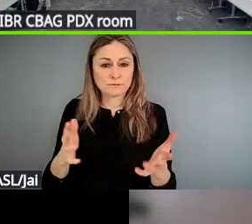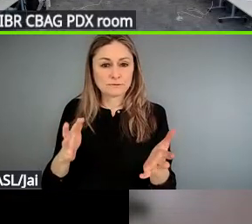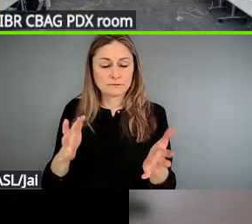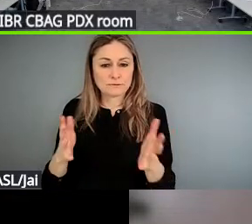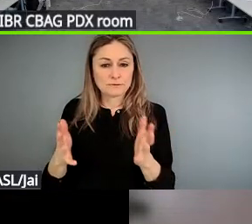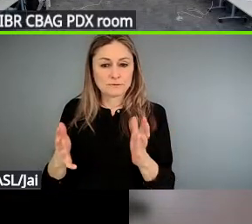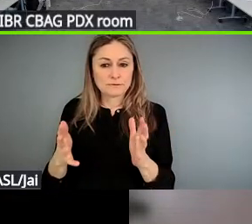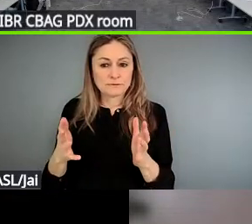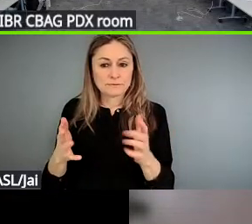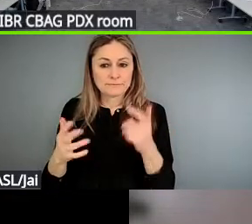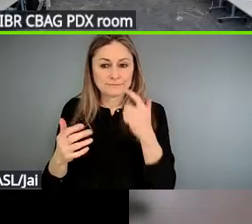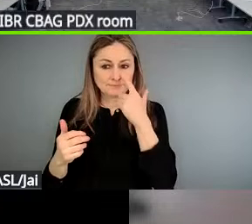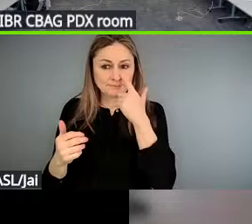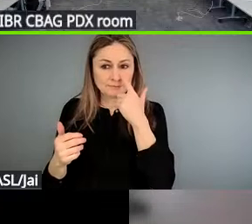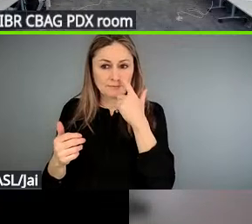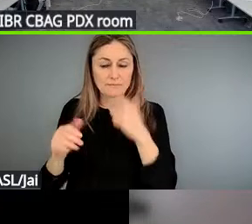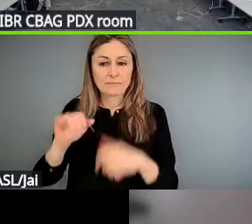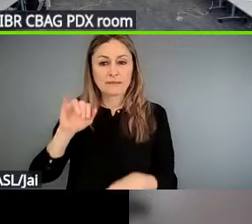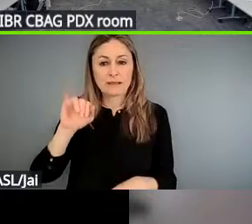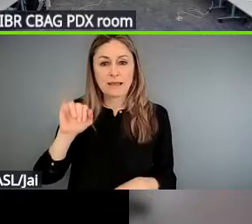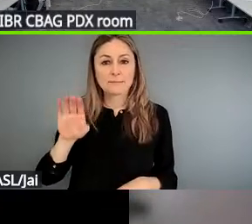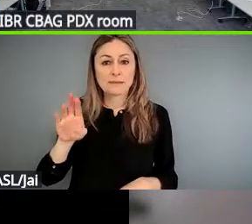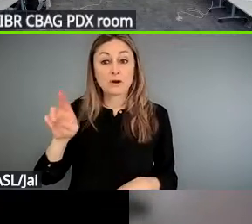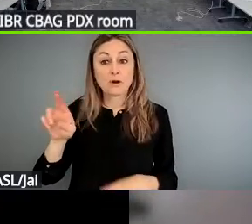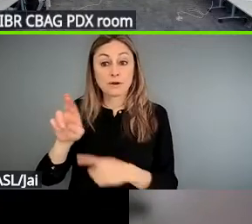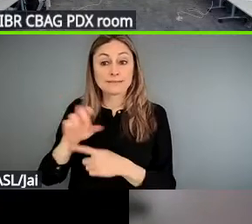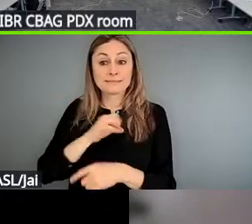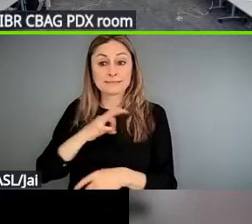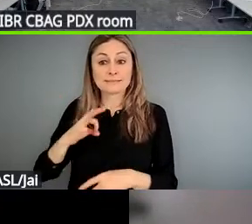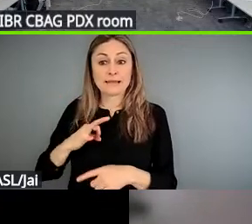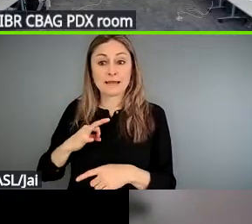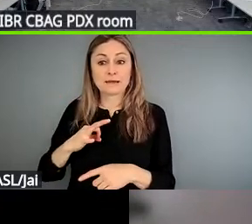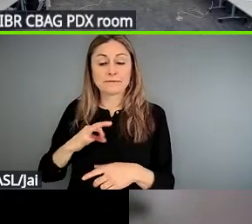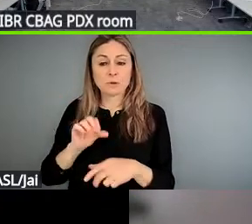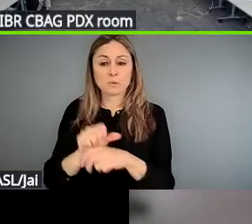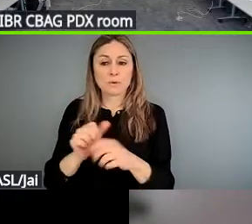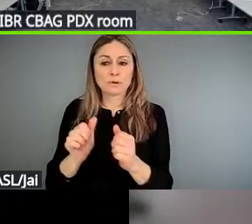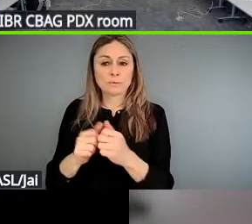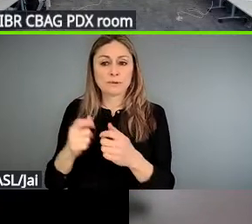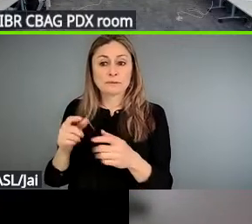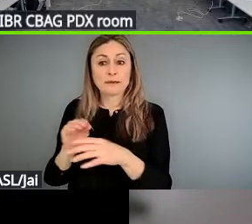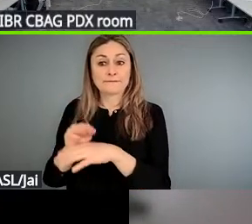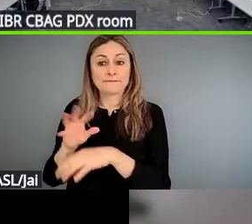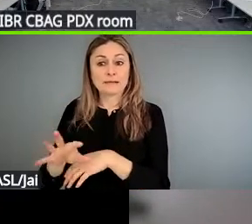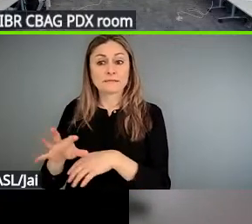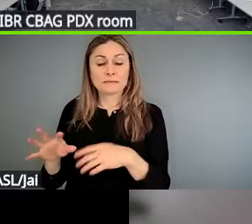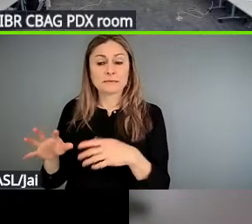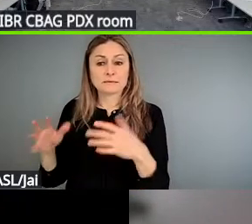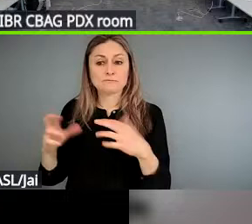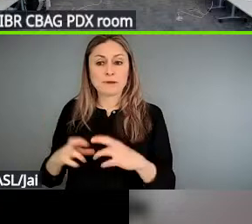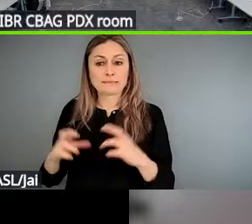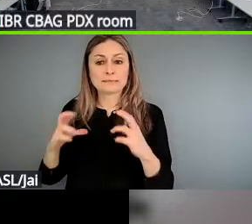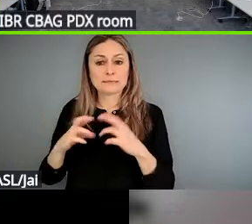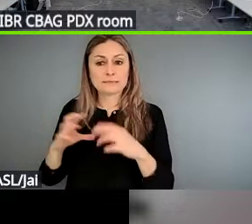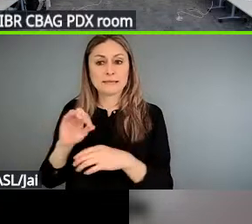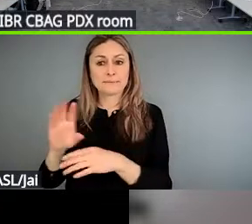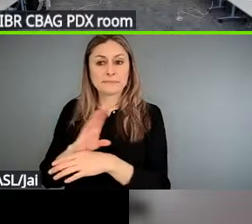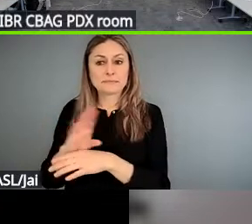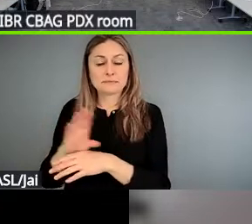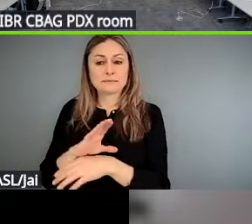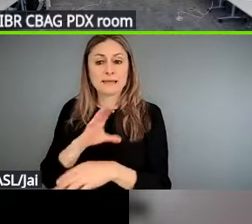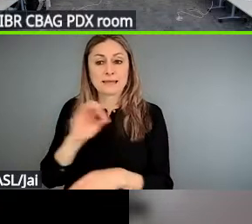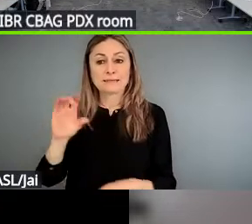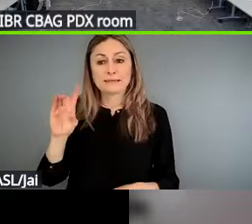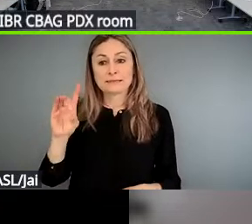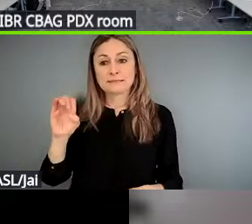that IBR staff work with affected residents and businesses and Delta Park